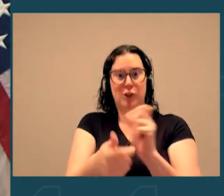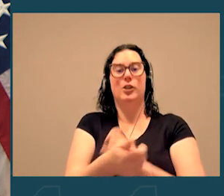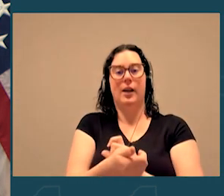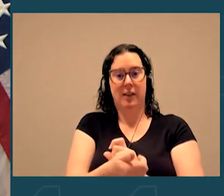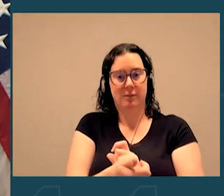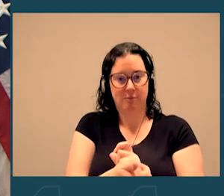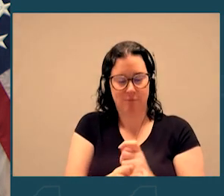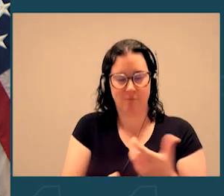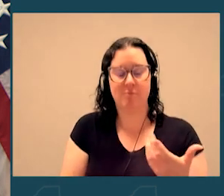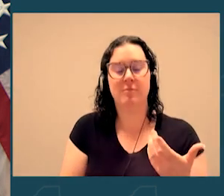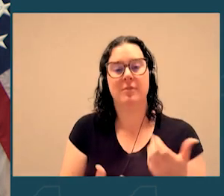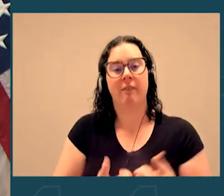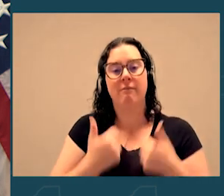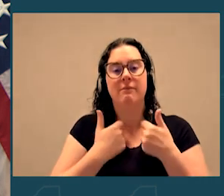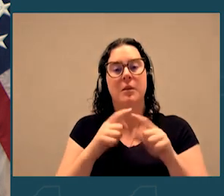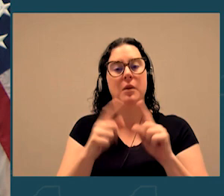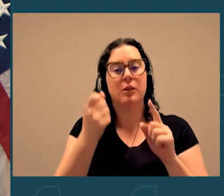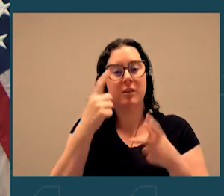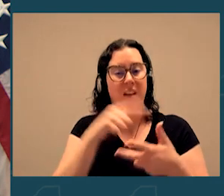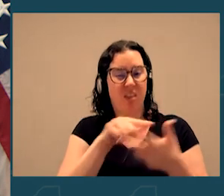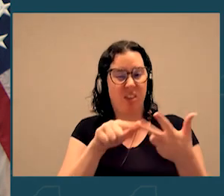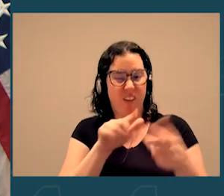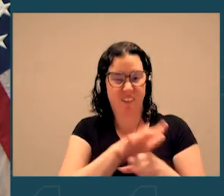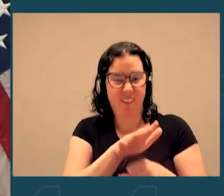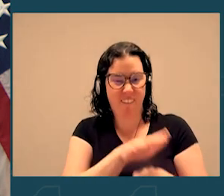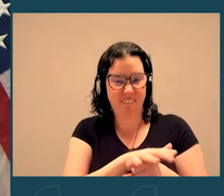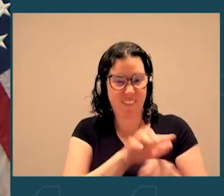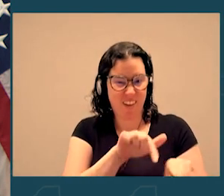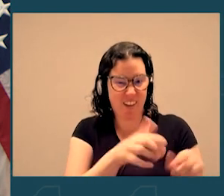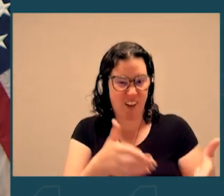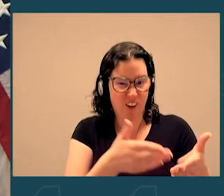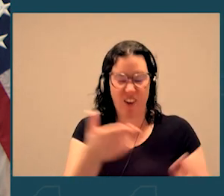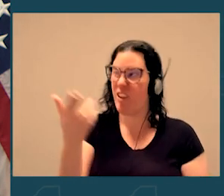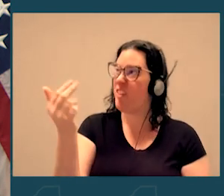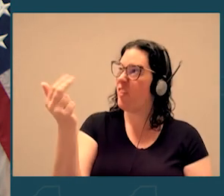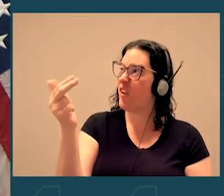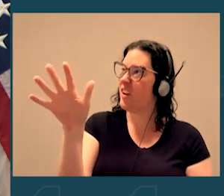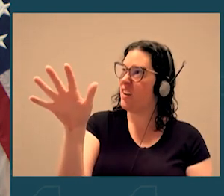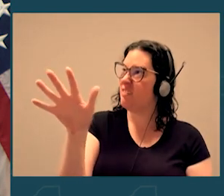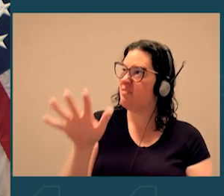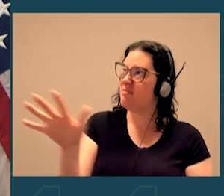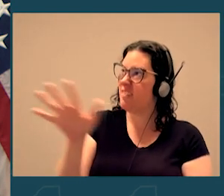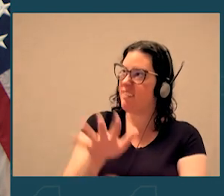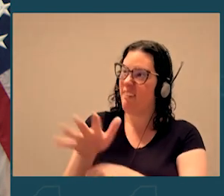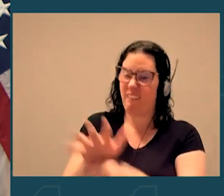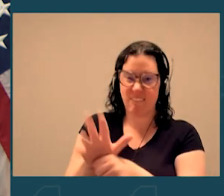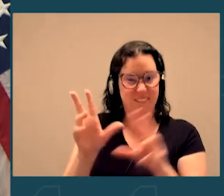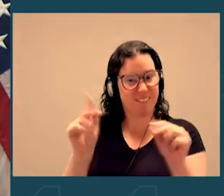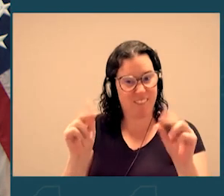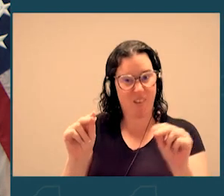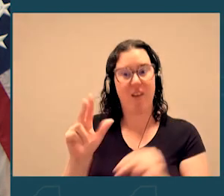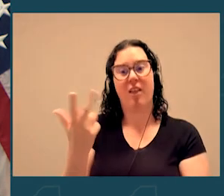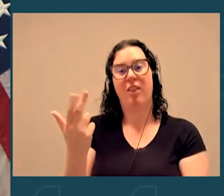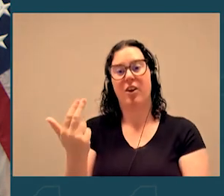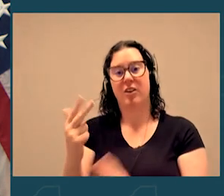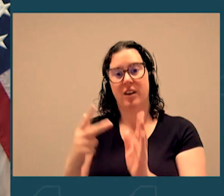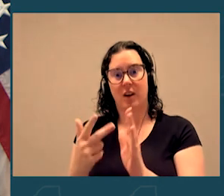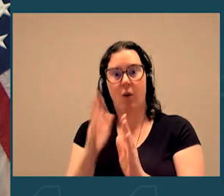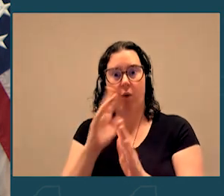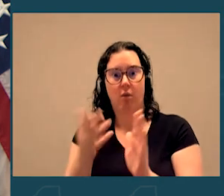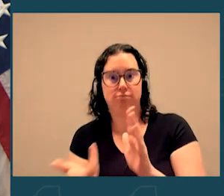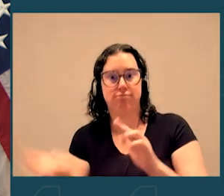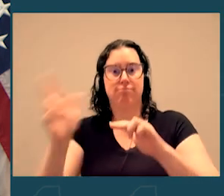enough statewide, and we're going to be tripling the number from 13 to 39 this year already, so we're going to increase the number.